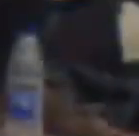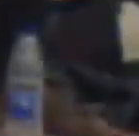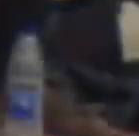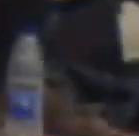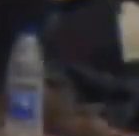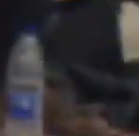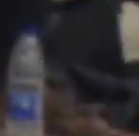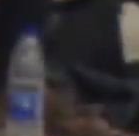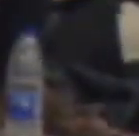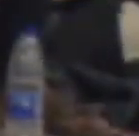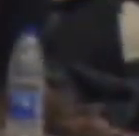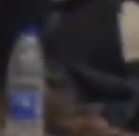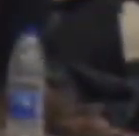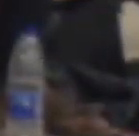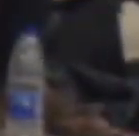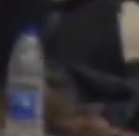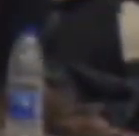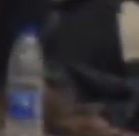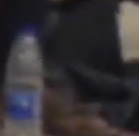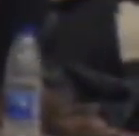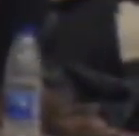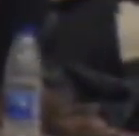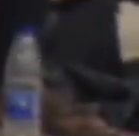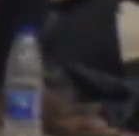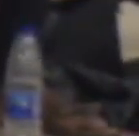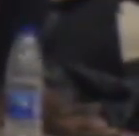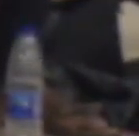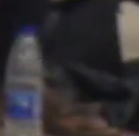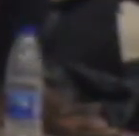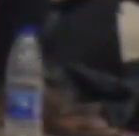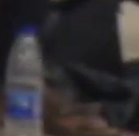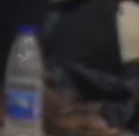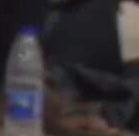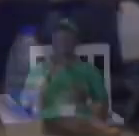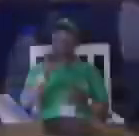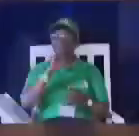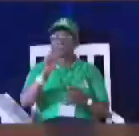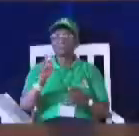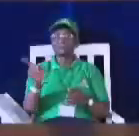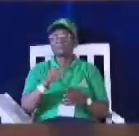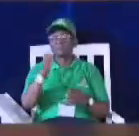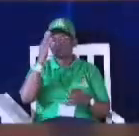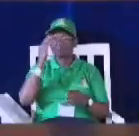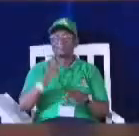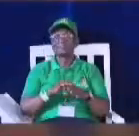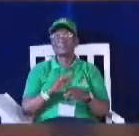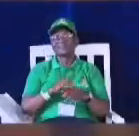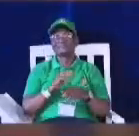That's all. You know the mathematics you need to know.